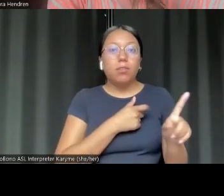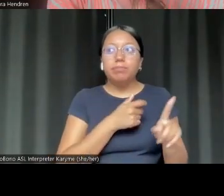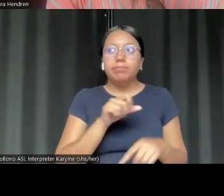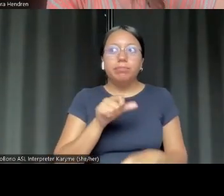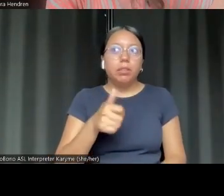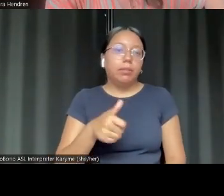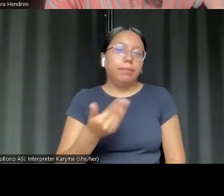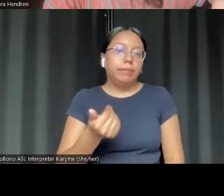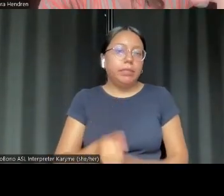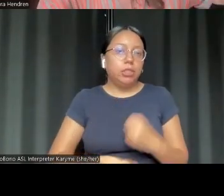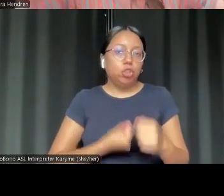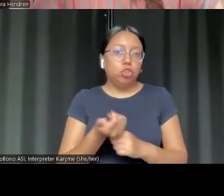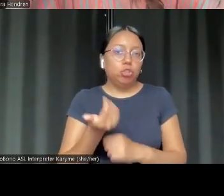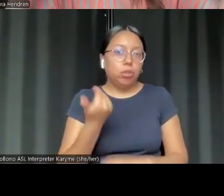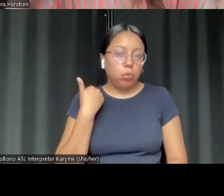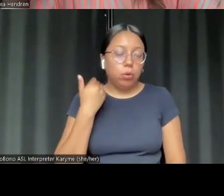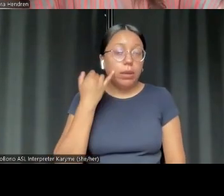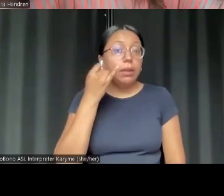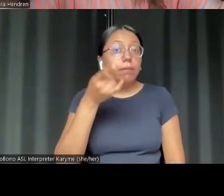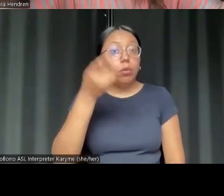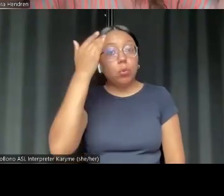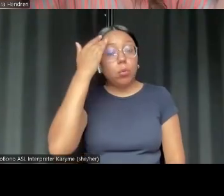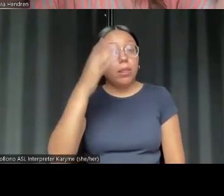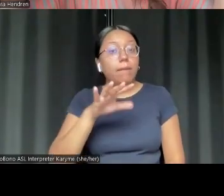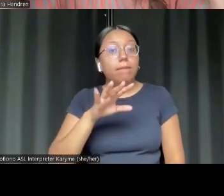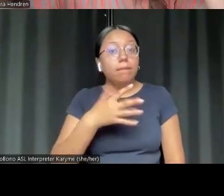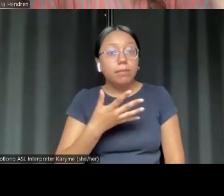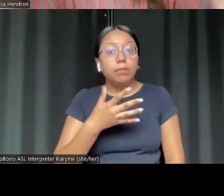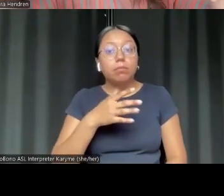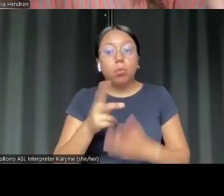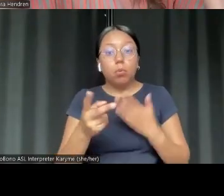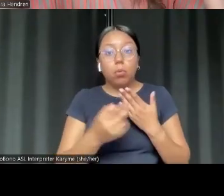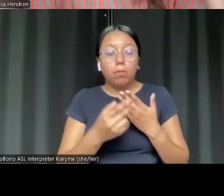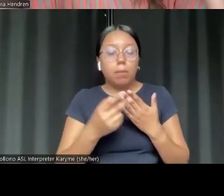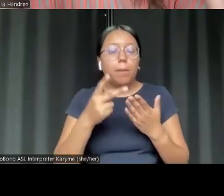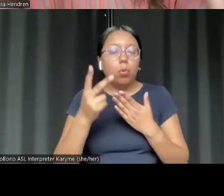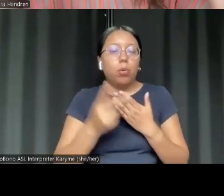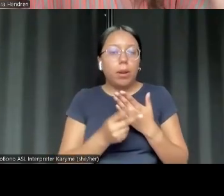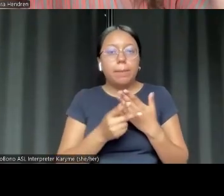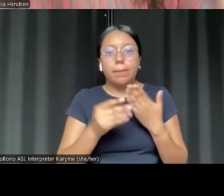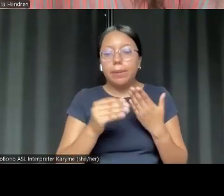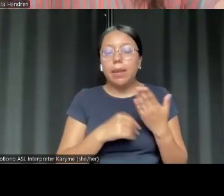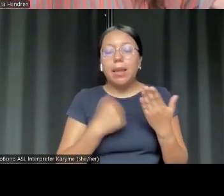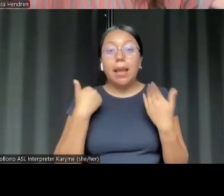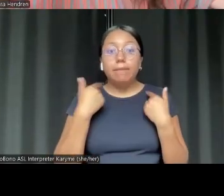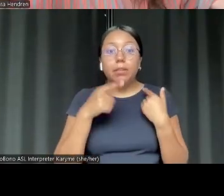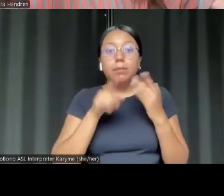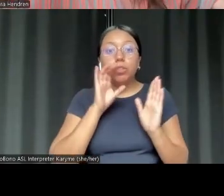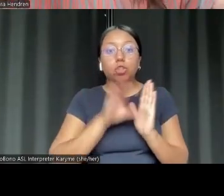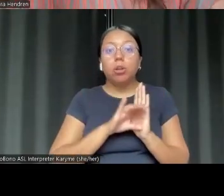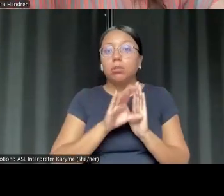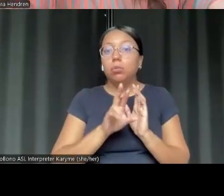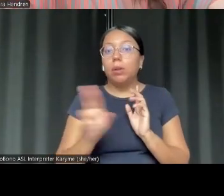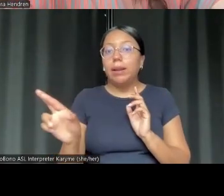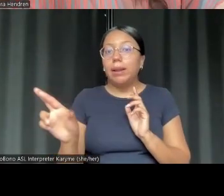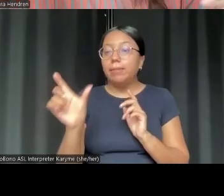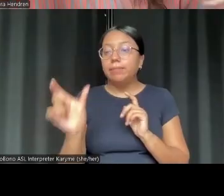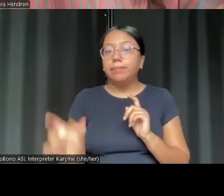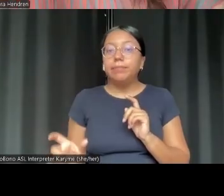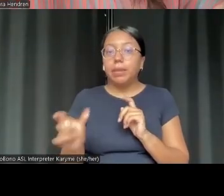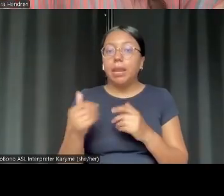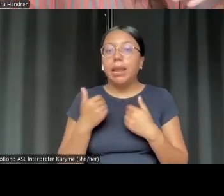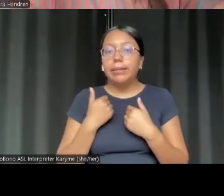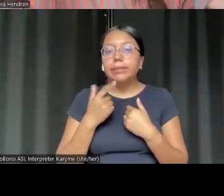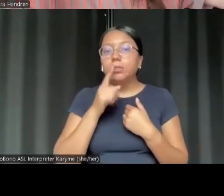Fourth Plinth program, then you know that Trafalgar Square in London, I've got an image of it here on the right, has these kind of famous heroic